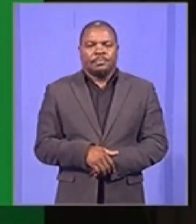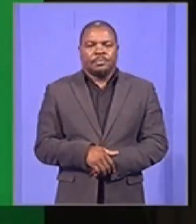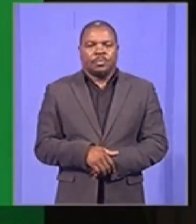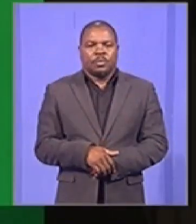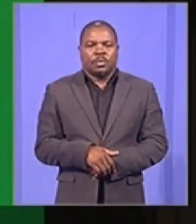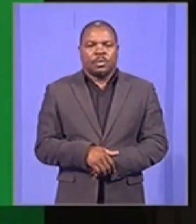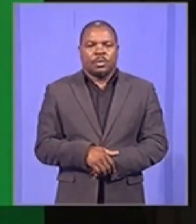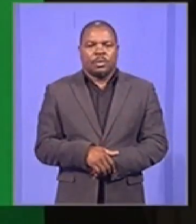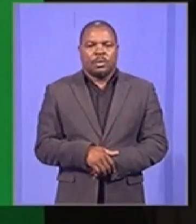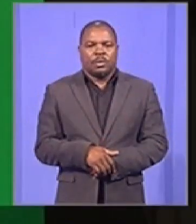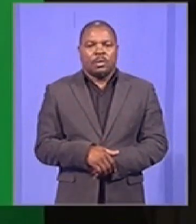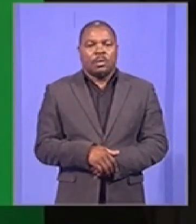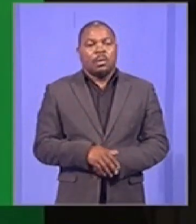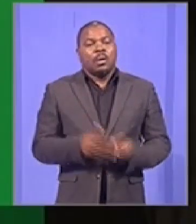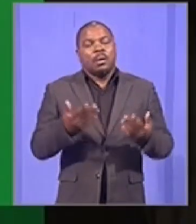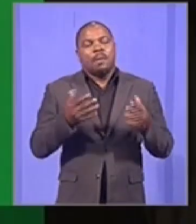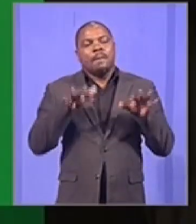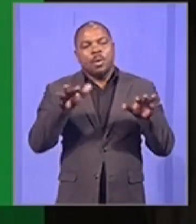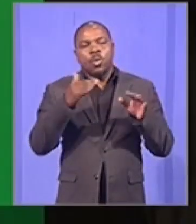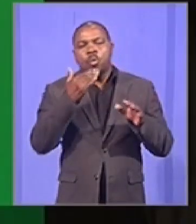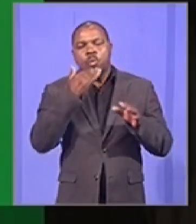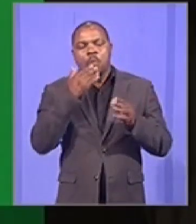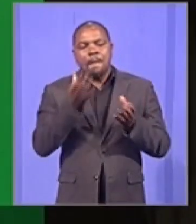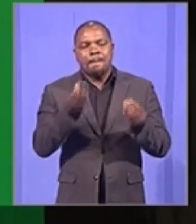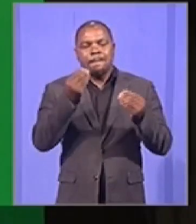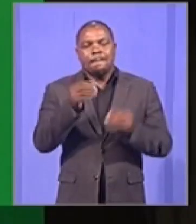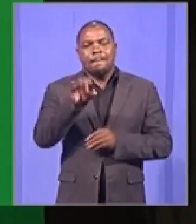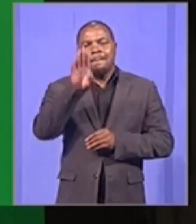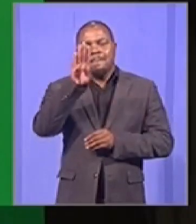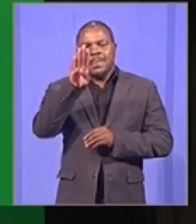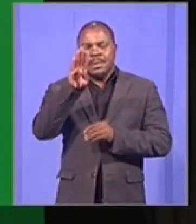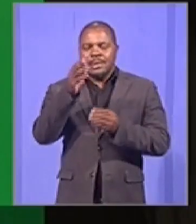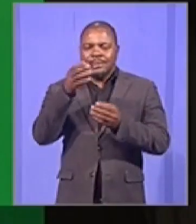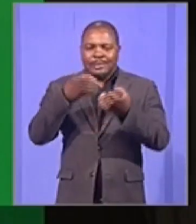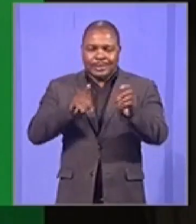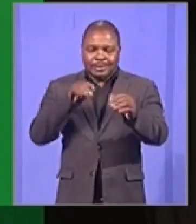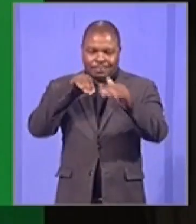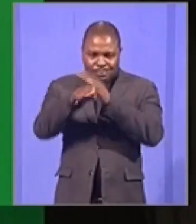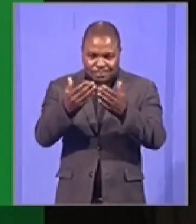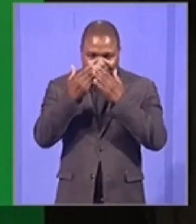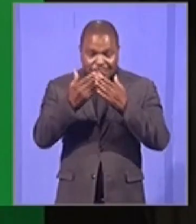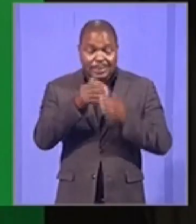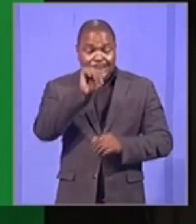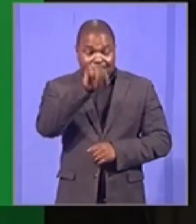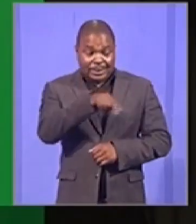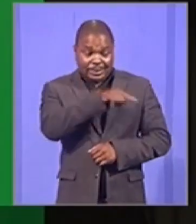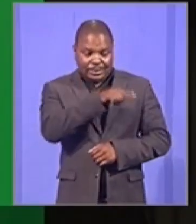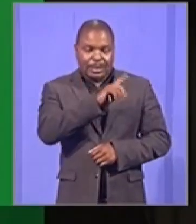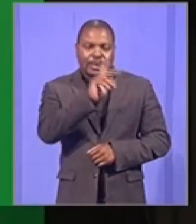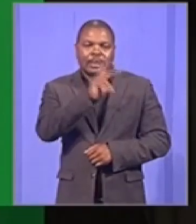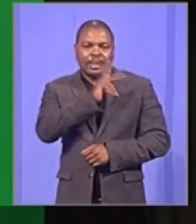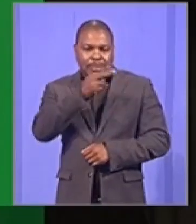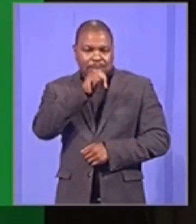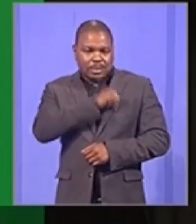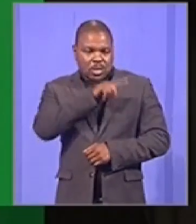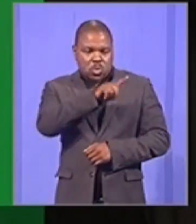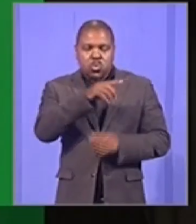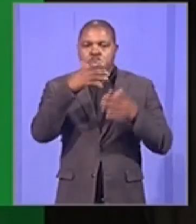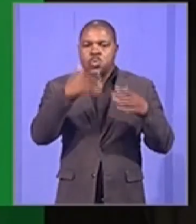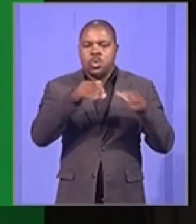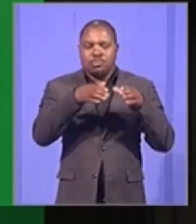We have tripled the number of people with bachelors as the governing party. So indeed, KZN, your contribution in this journey